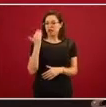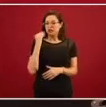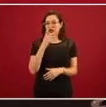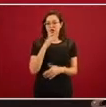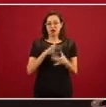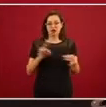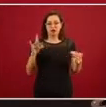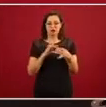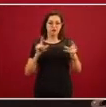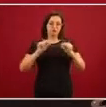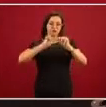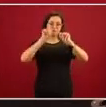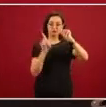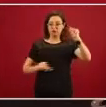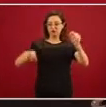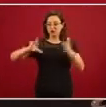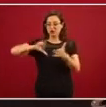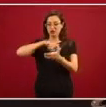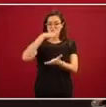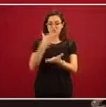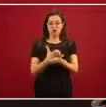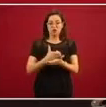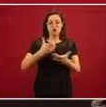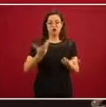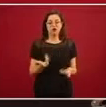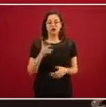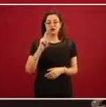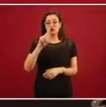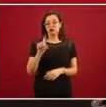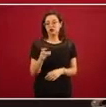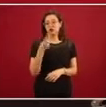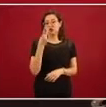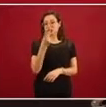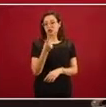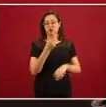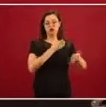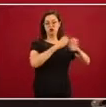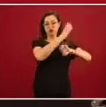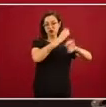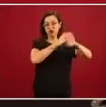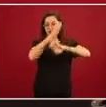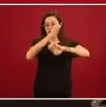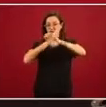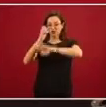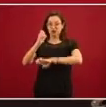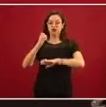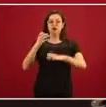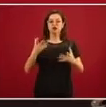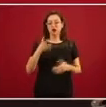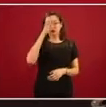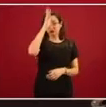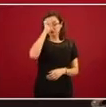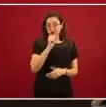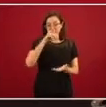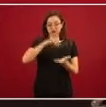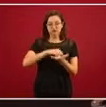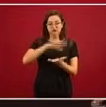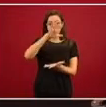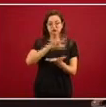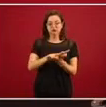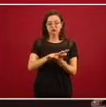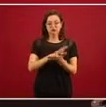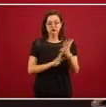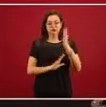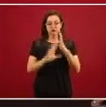shared responsibility between authorities of all levels. I think we are going really well. There is a